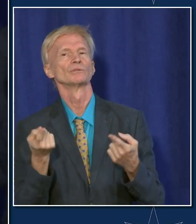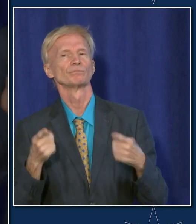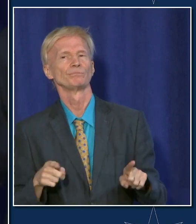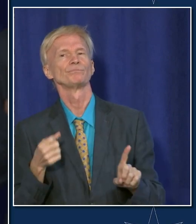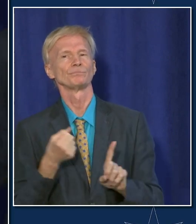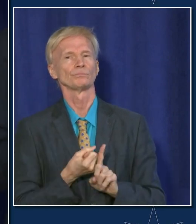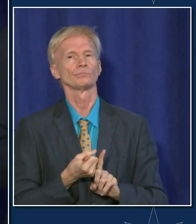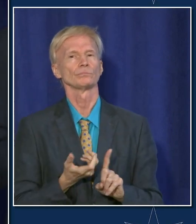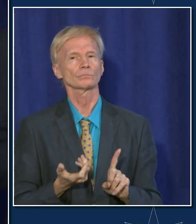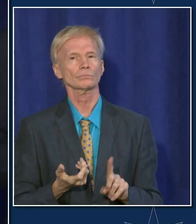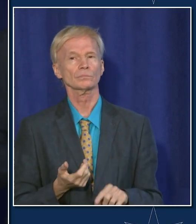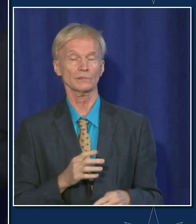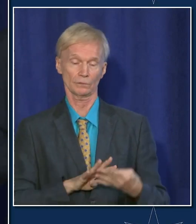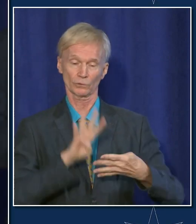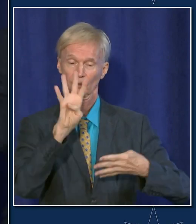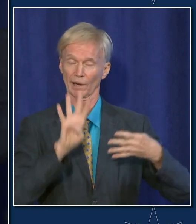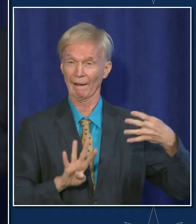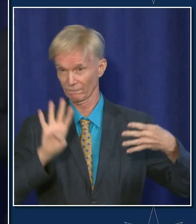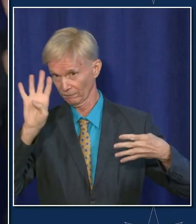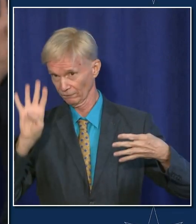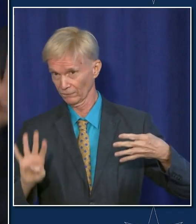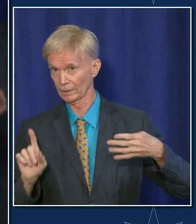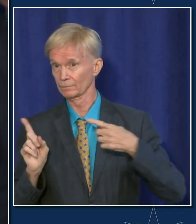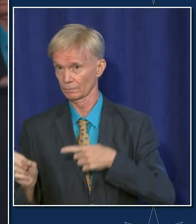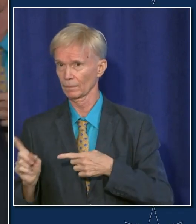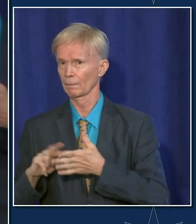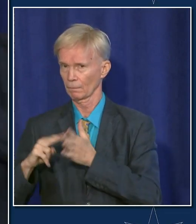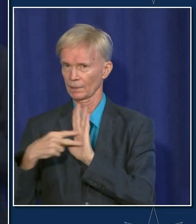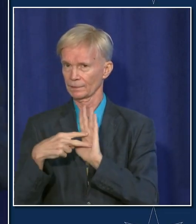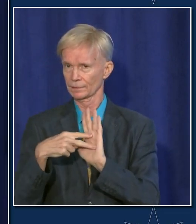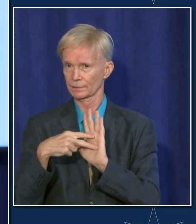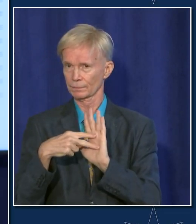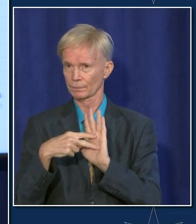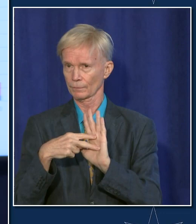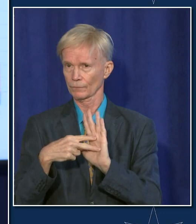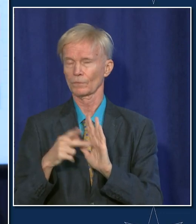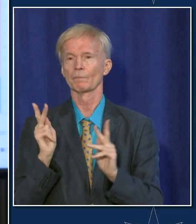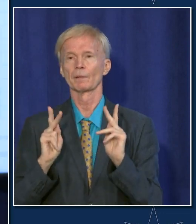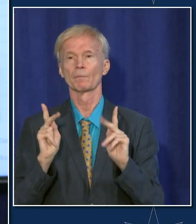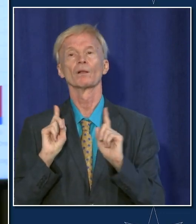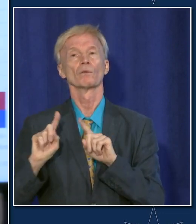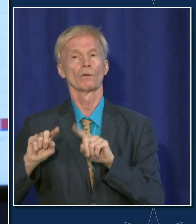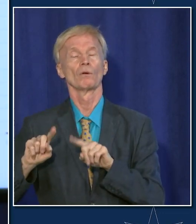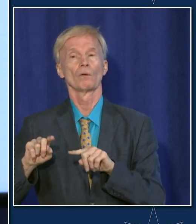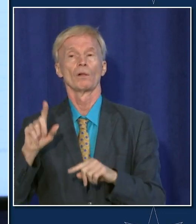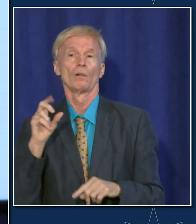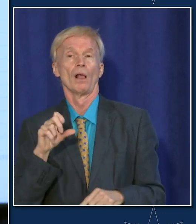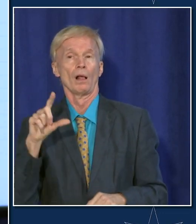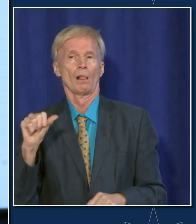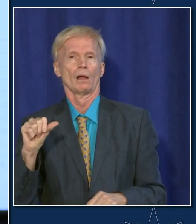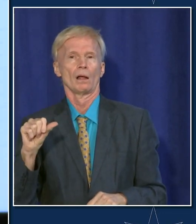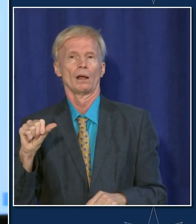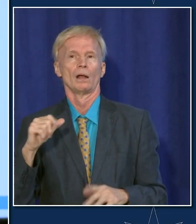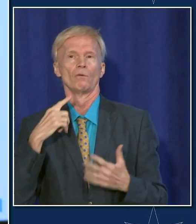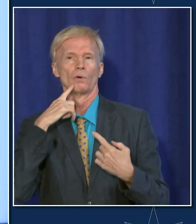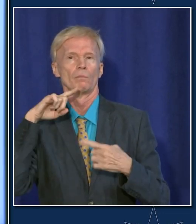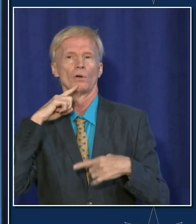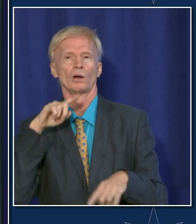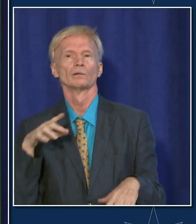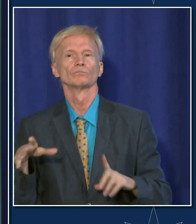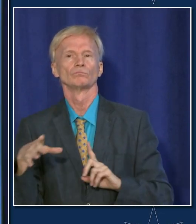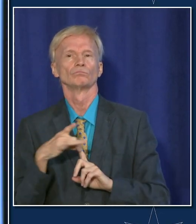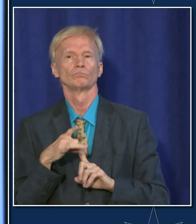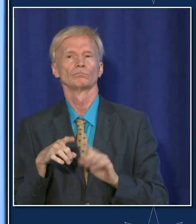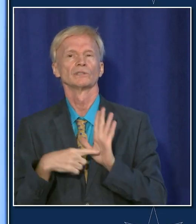This is the graph, just to give you a sense of when people who attended Lala were reporting having onset